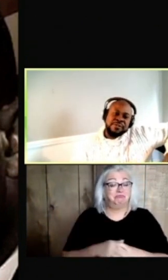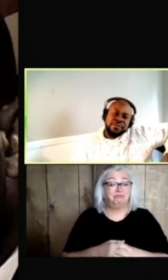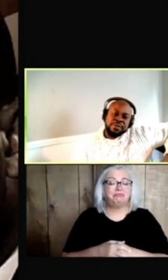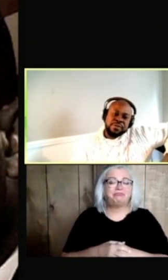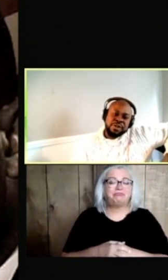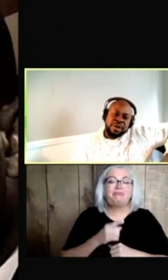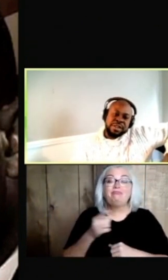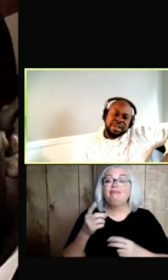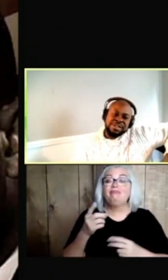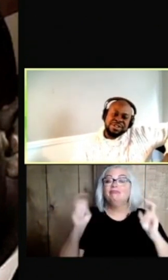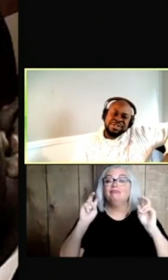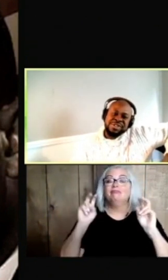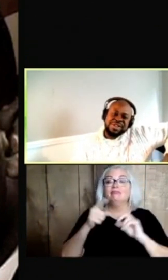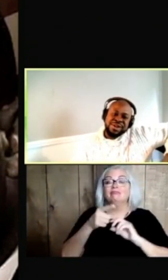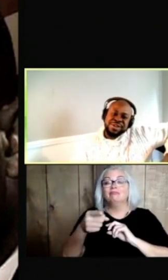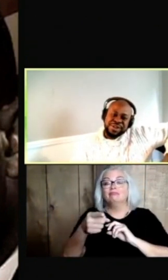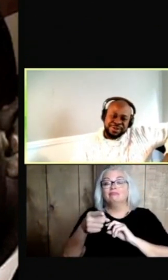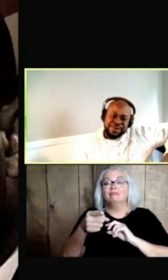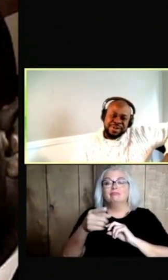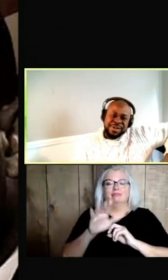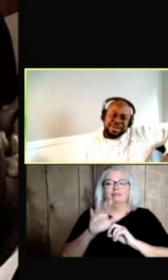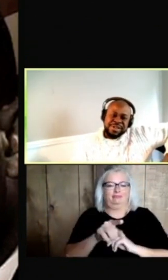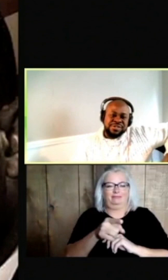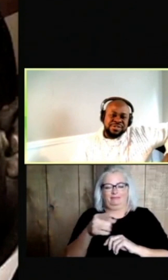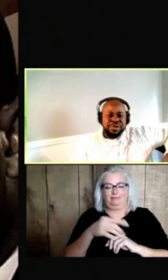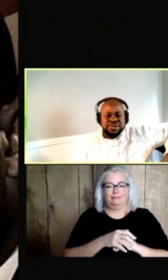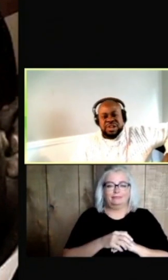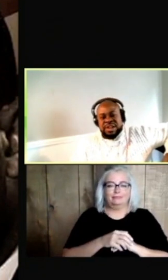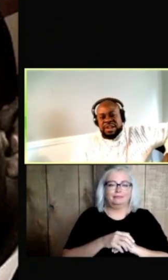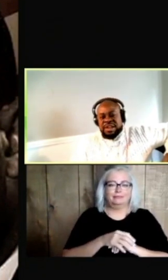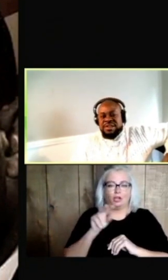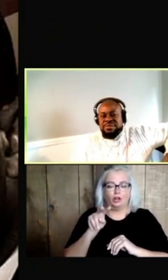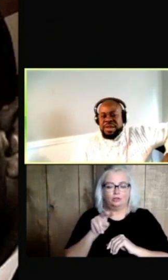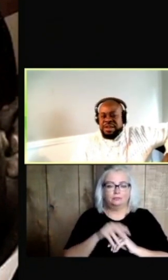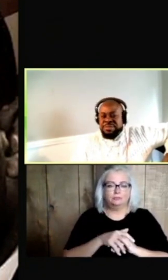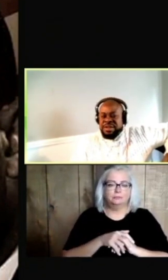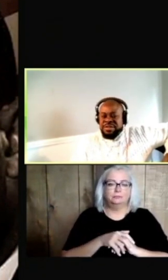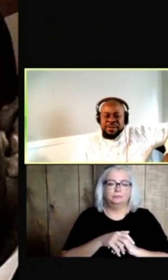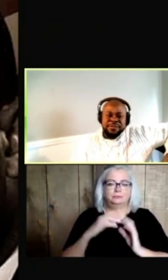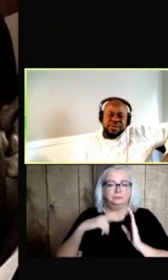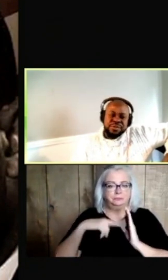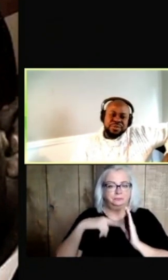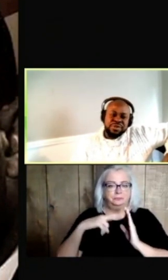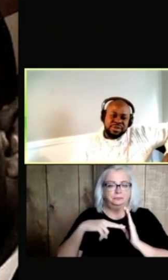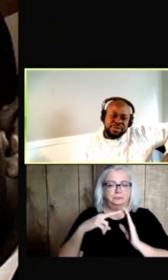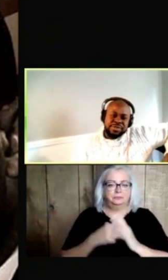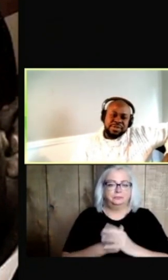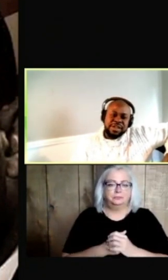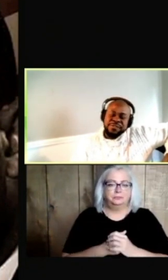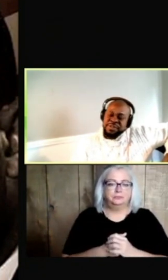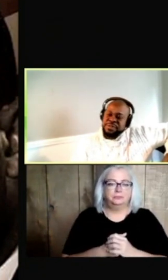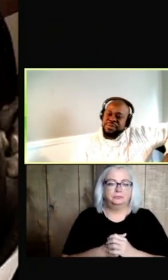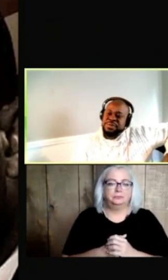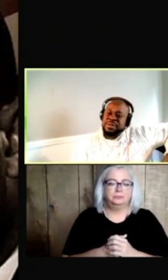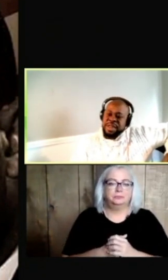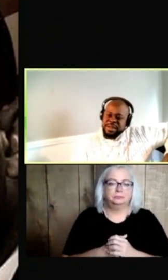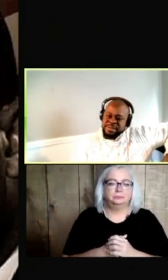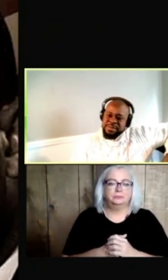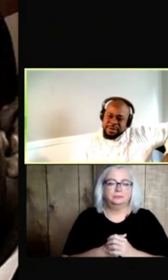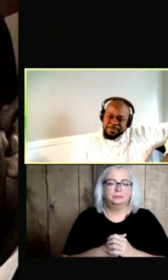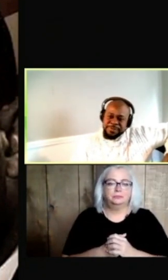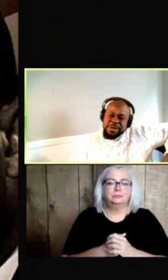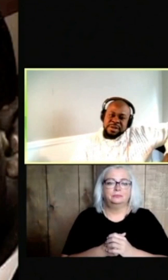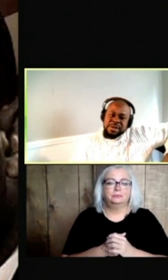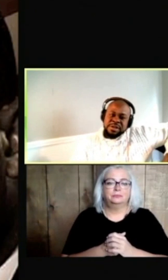says that all the forms of equality, injustice in healthcare is the most shocking and inhumane because it often results in physical